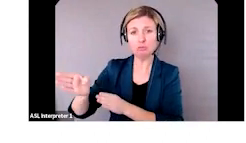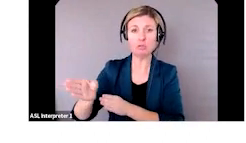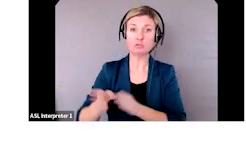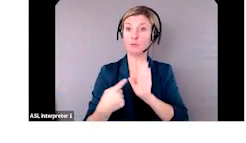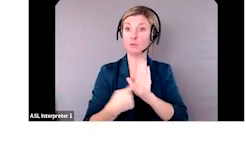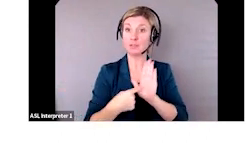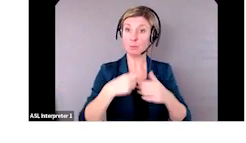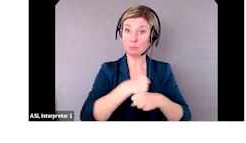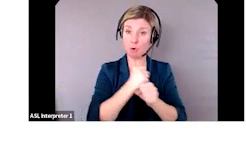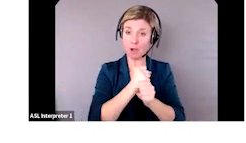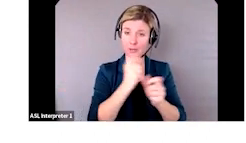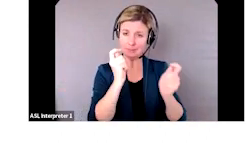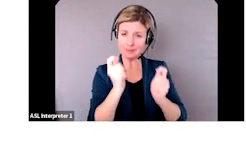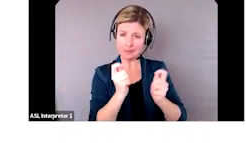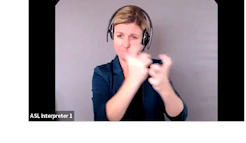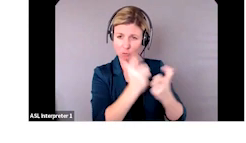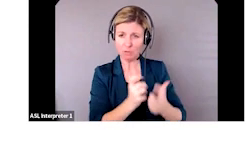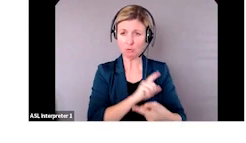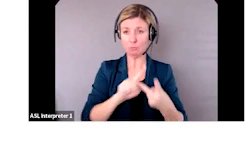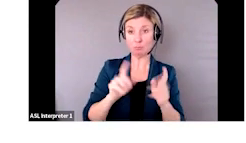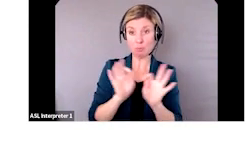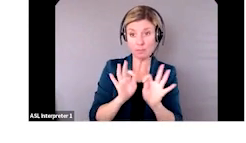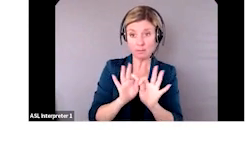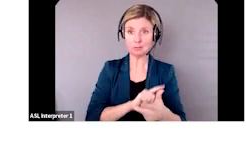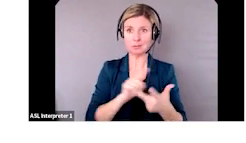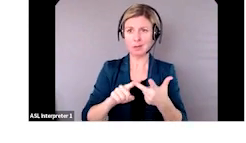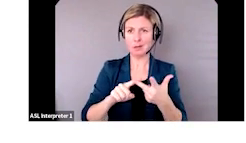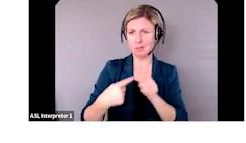configuration, pricing, positioning, and promotion.